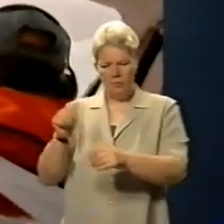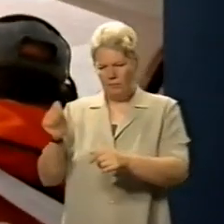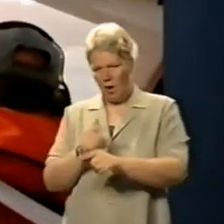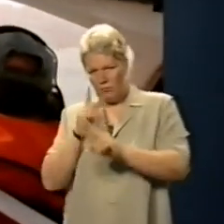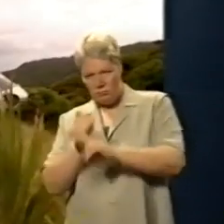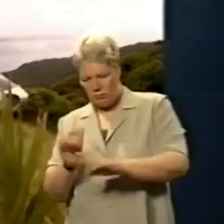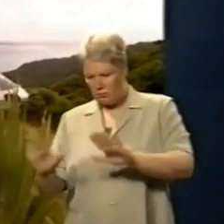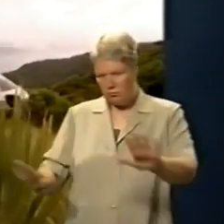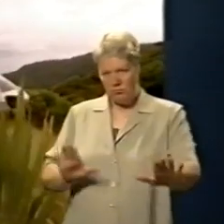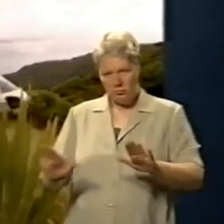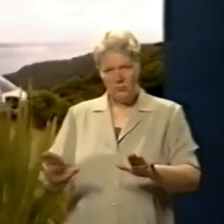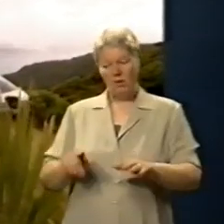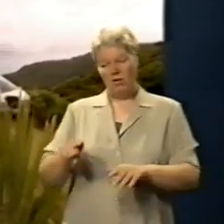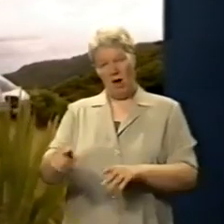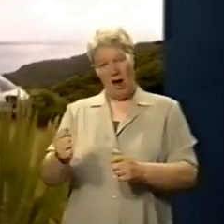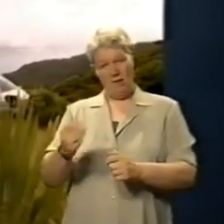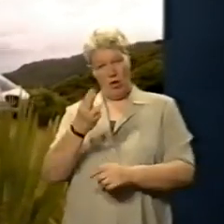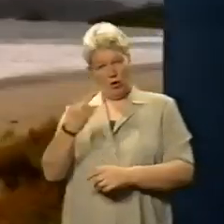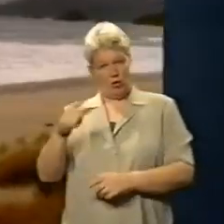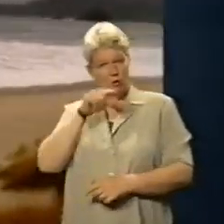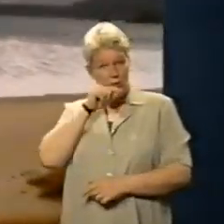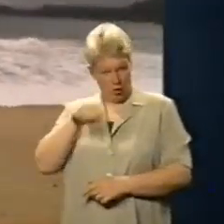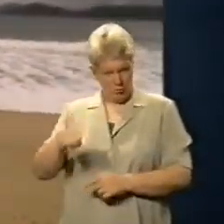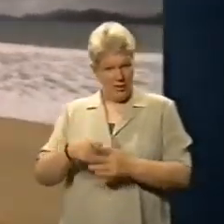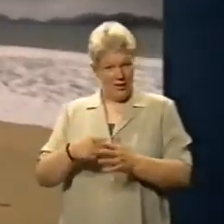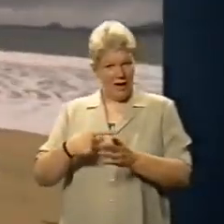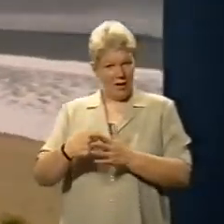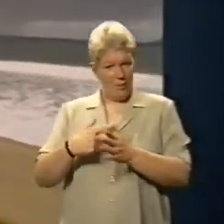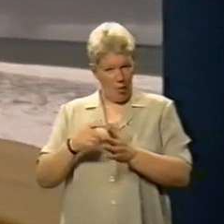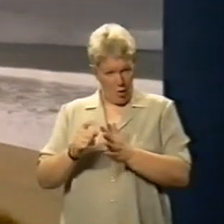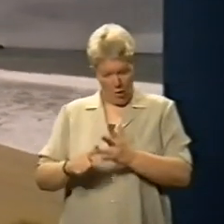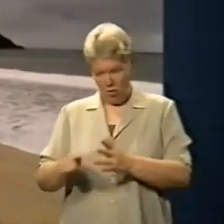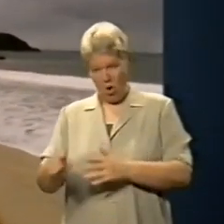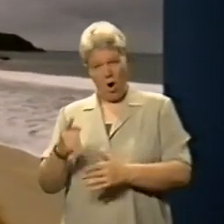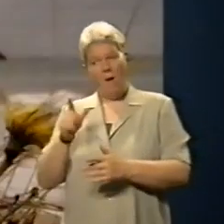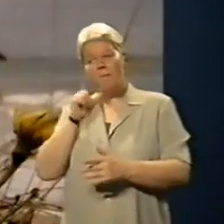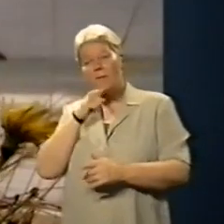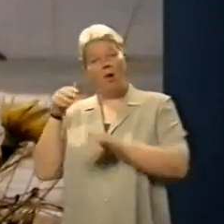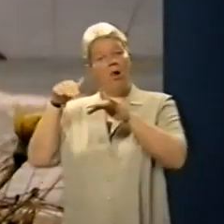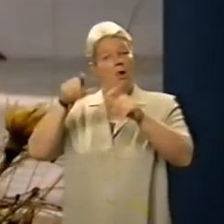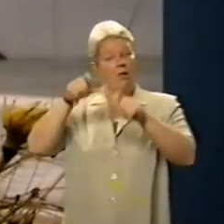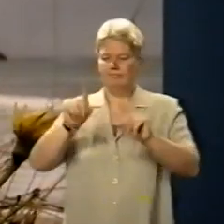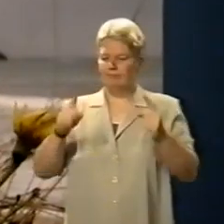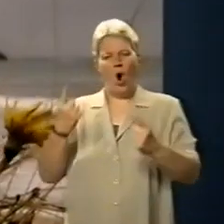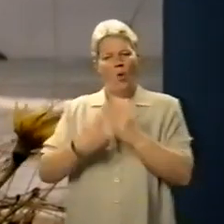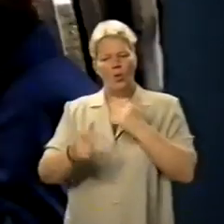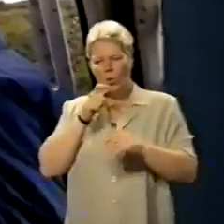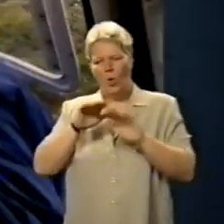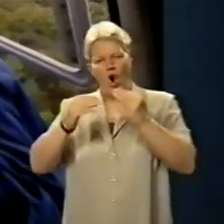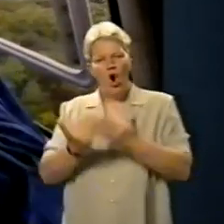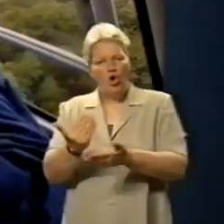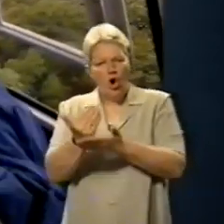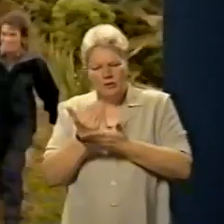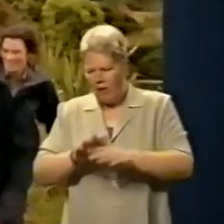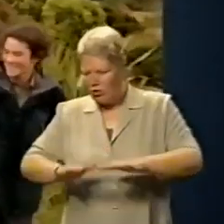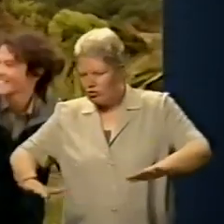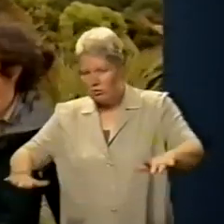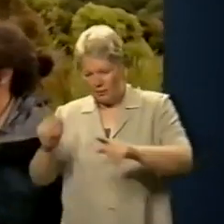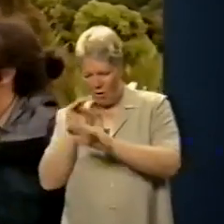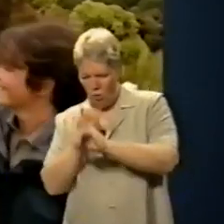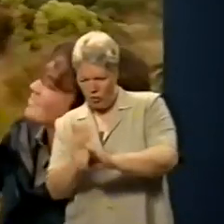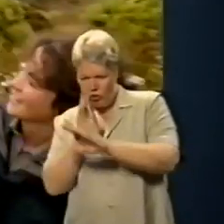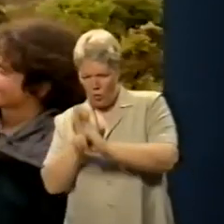32 kakapo. The island's completely off-limits to humans, apart from a handful of conservation workers, who monitor the kakapo round the clock.